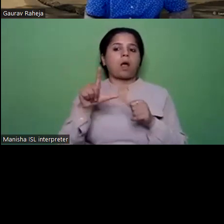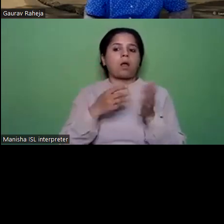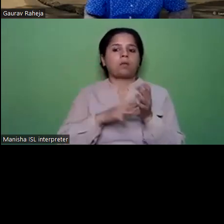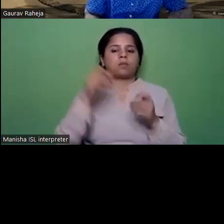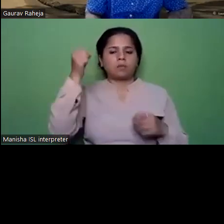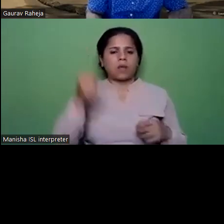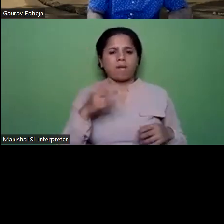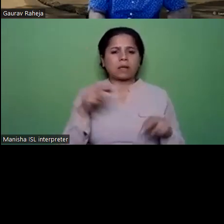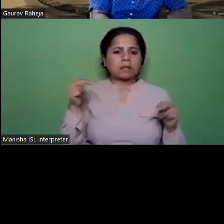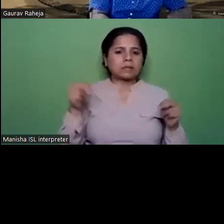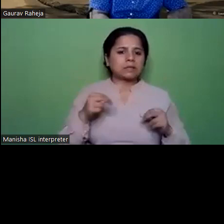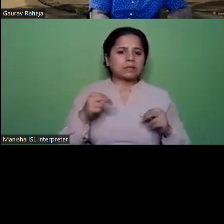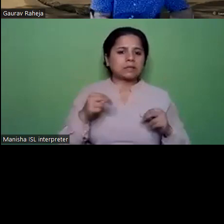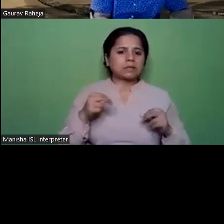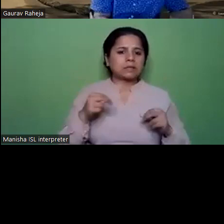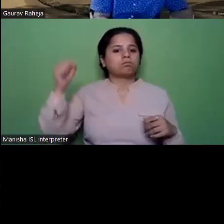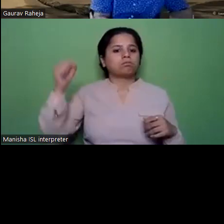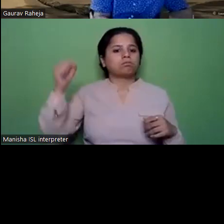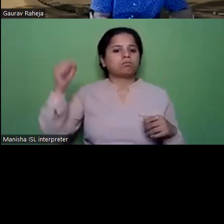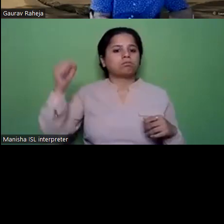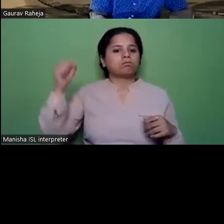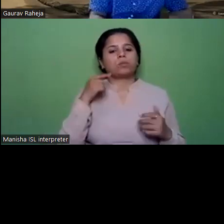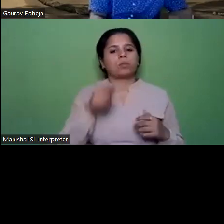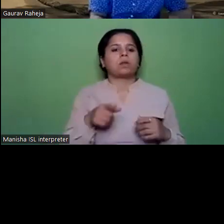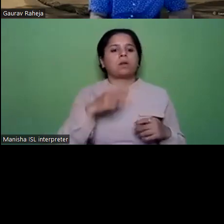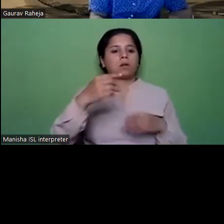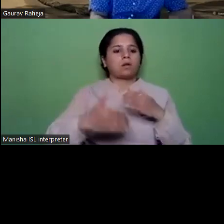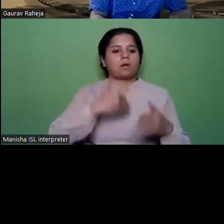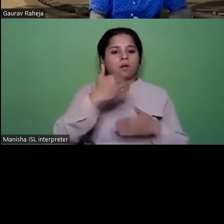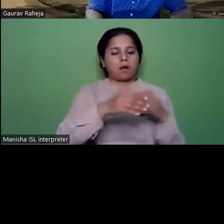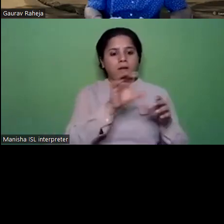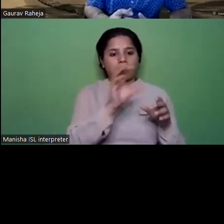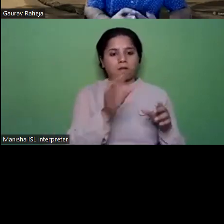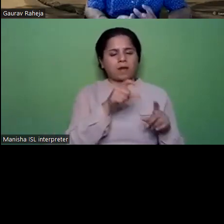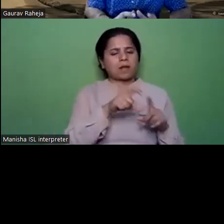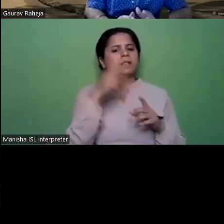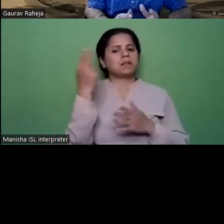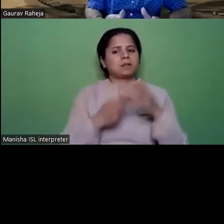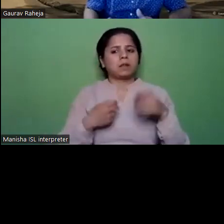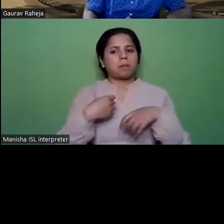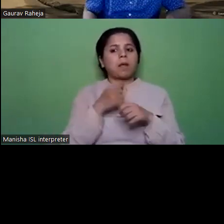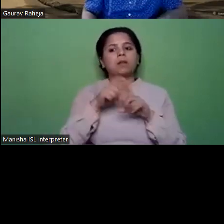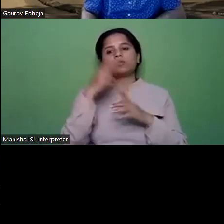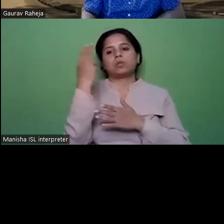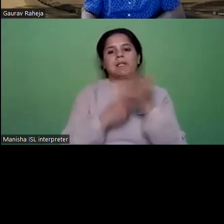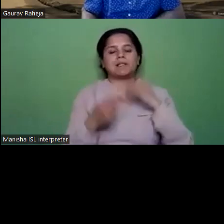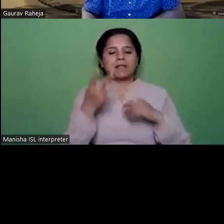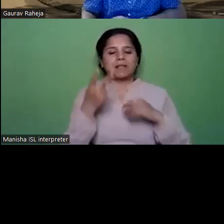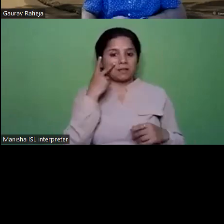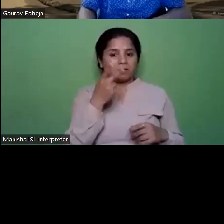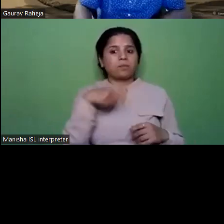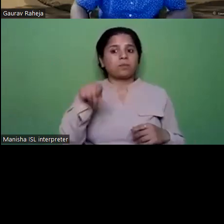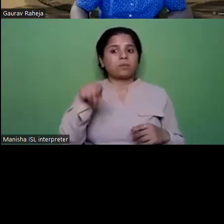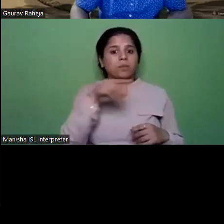need of any emergency or help. See the tissue rolls hanging as part of this design. So design is one of the ways to do